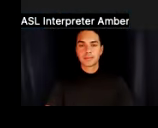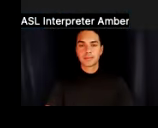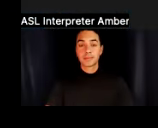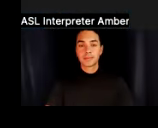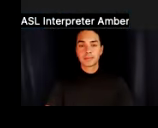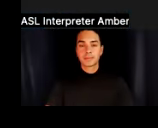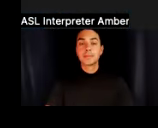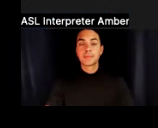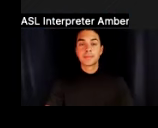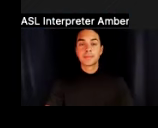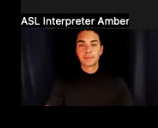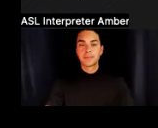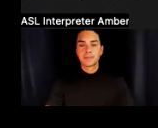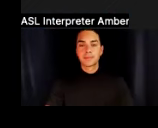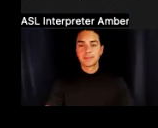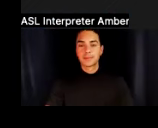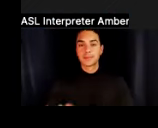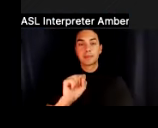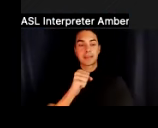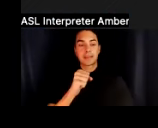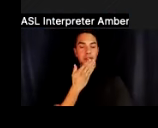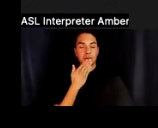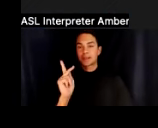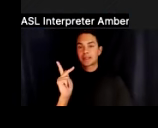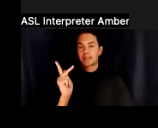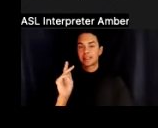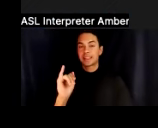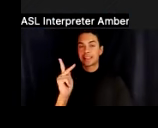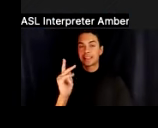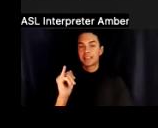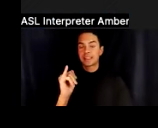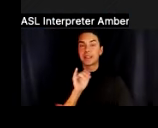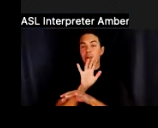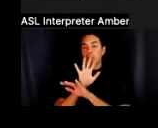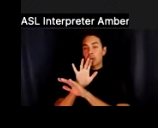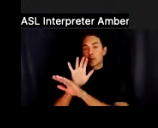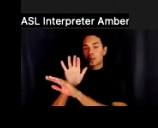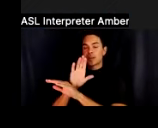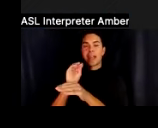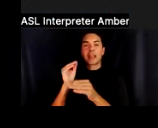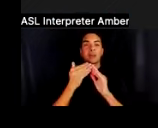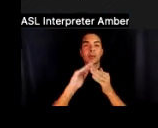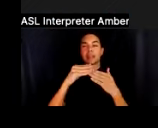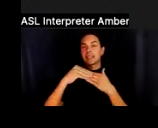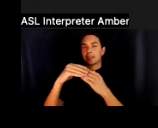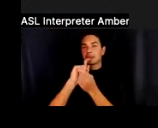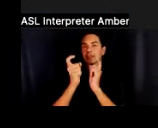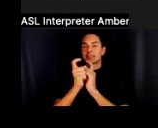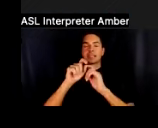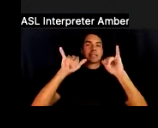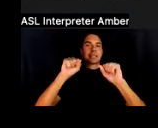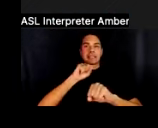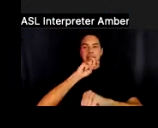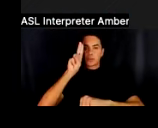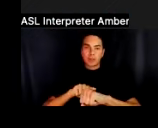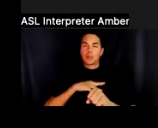Mm-hmm. Yes, thank you for that, Kiki, right? Grassroots and community-led change. Absolutely. We're going to talk a little bit more